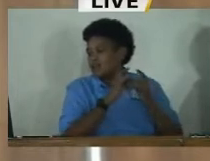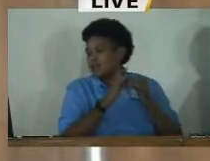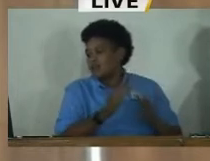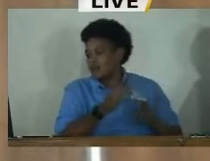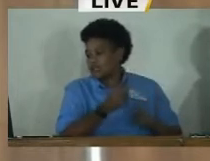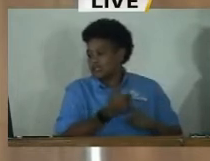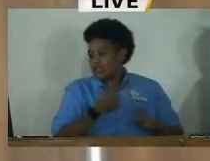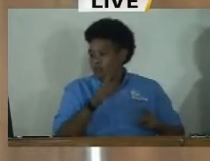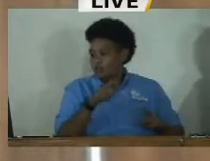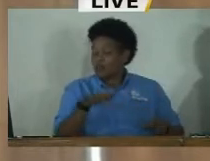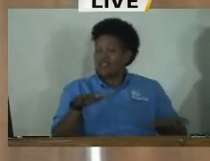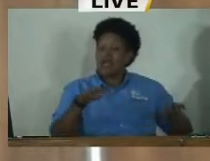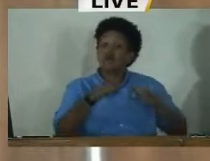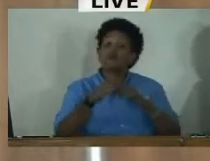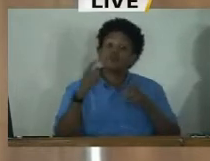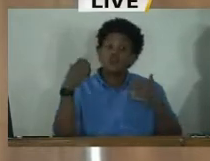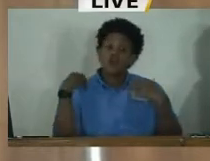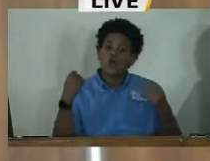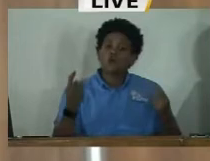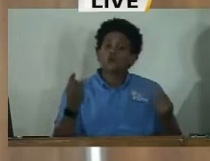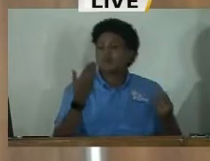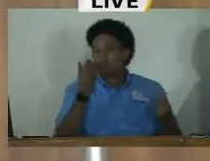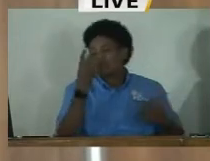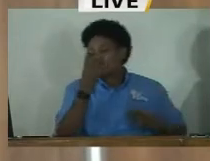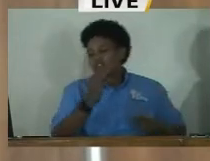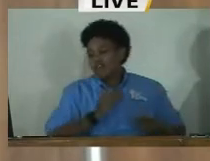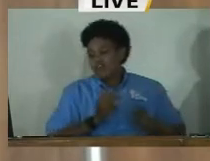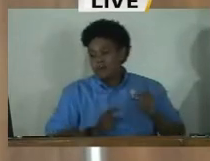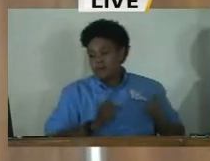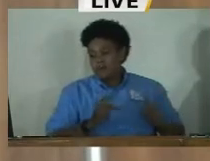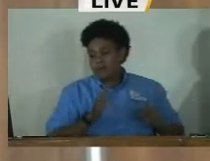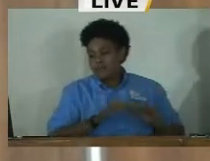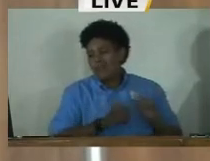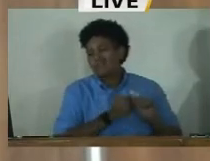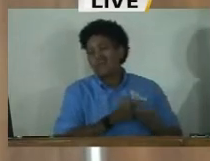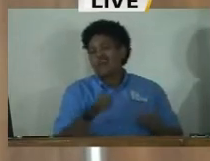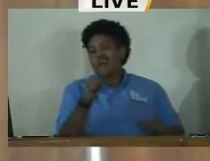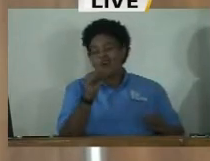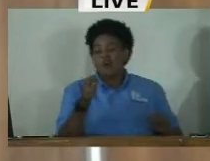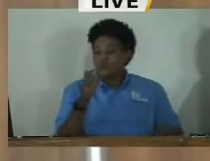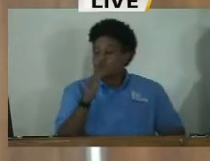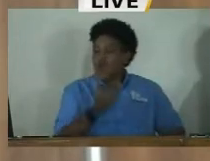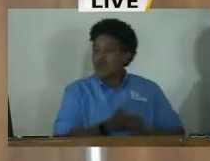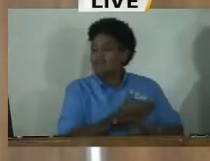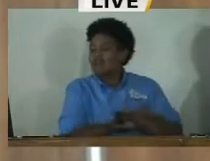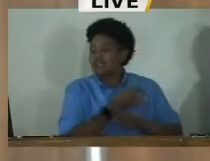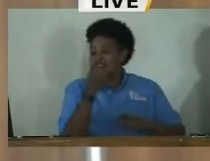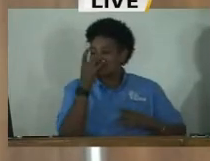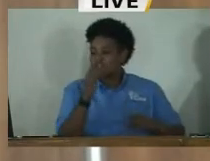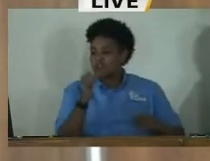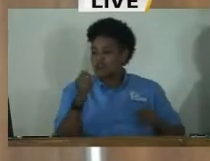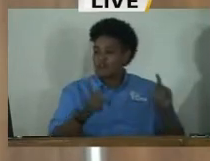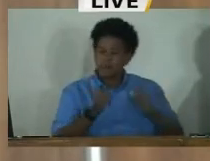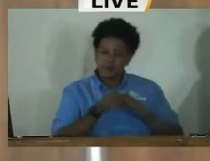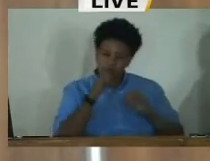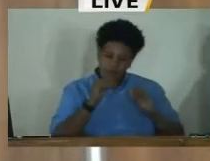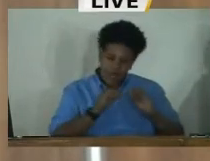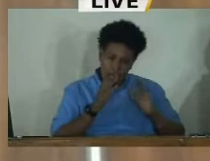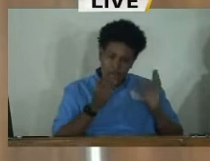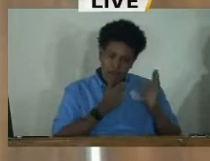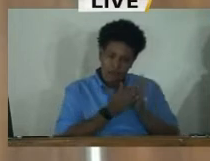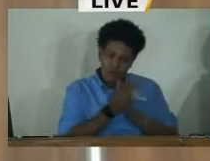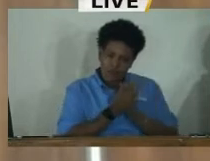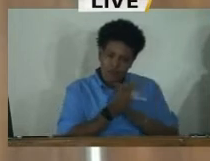best interest of our people rather than following like sheep to advance the interest of others with unclear motives which are